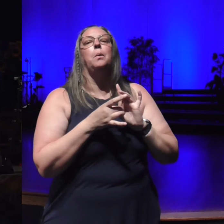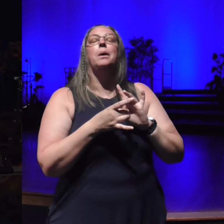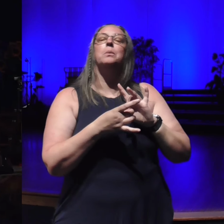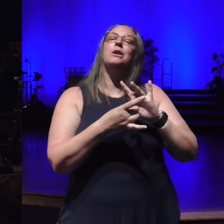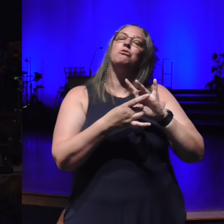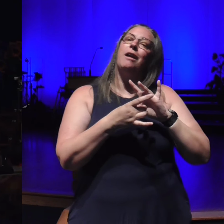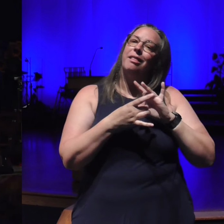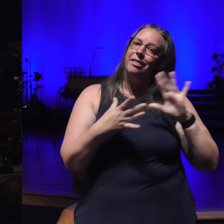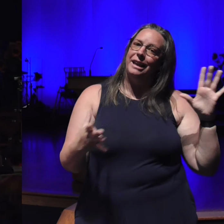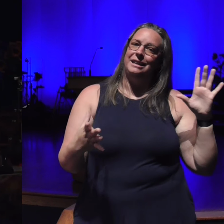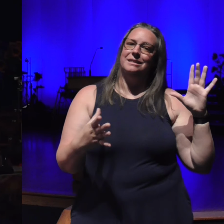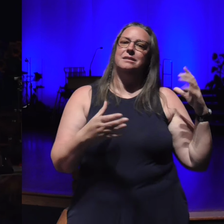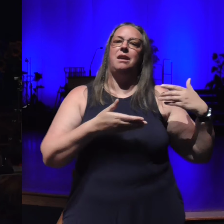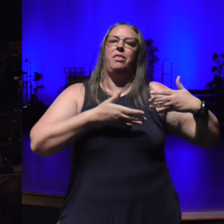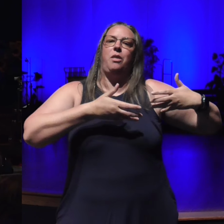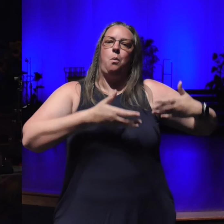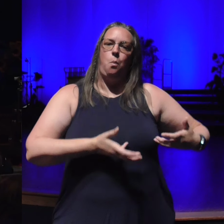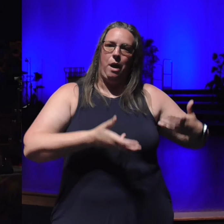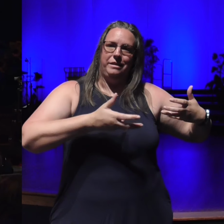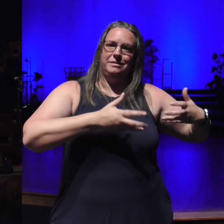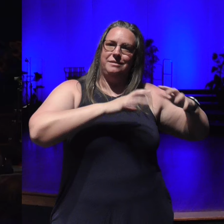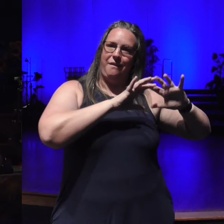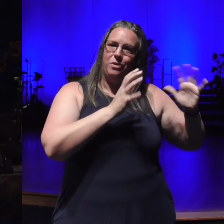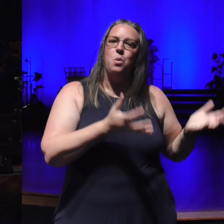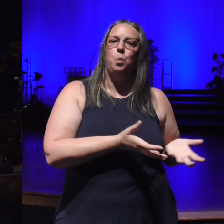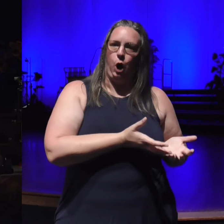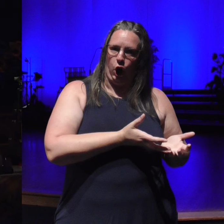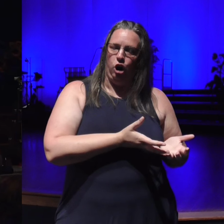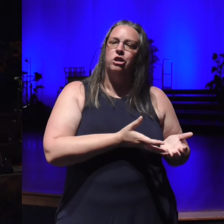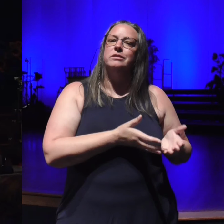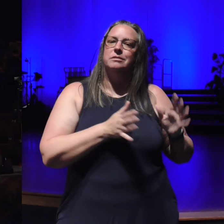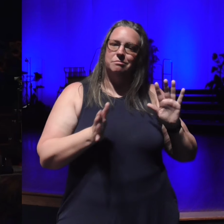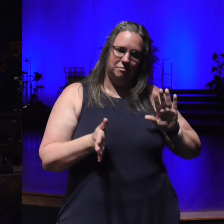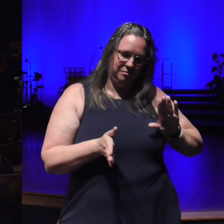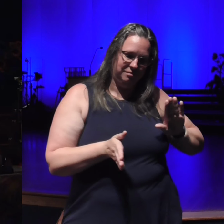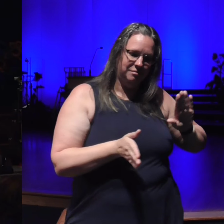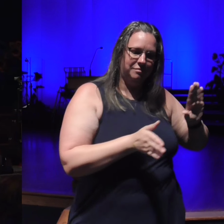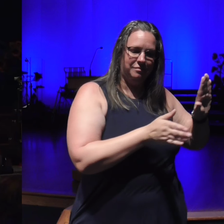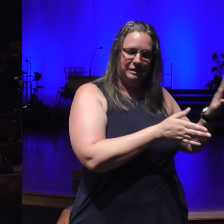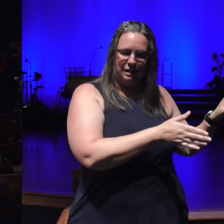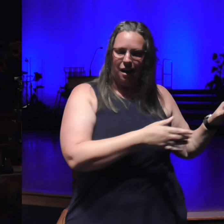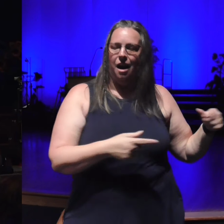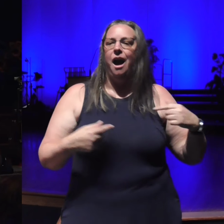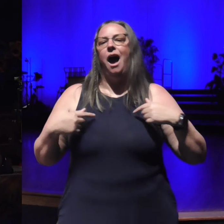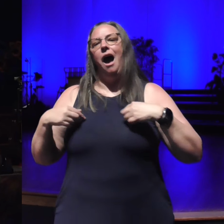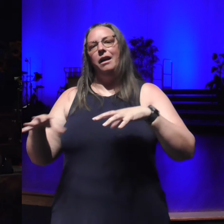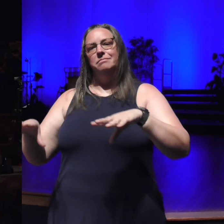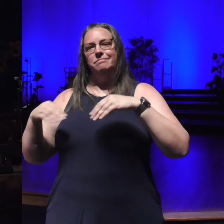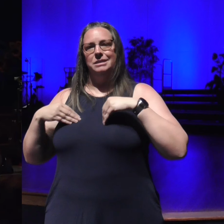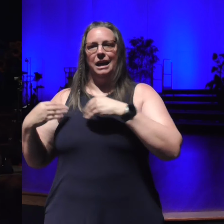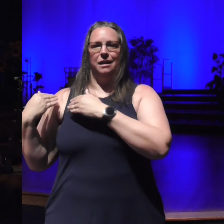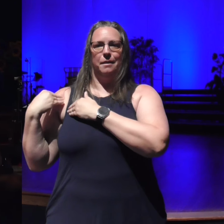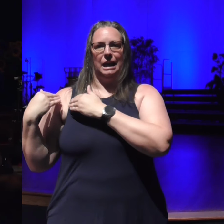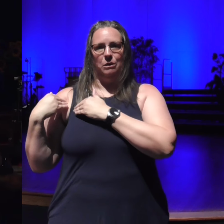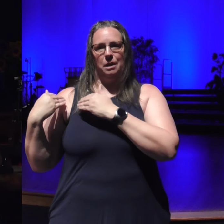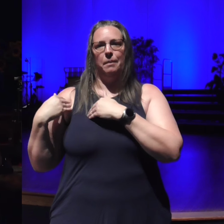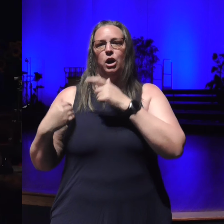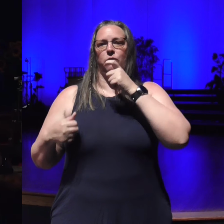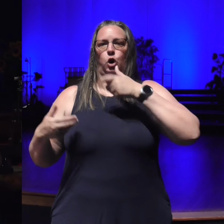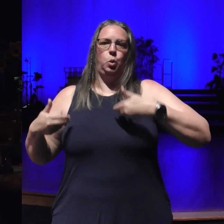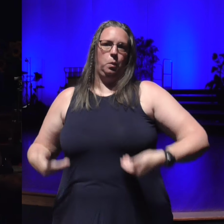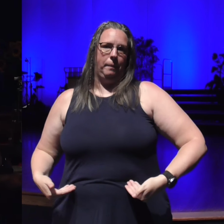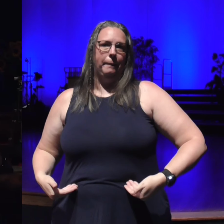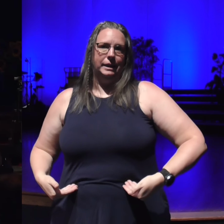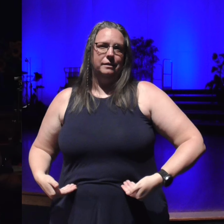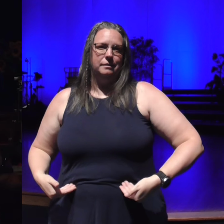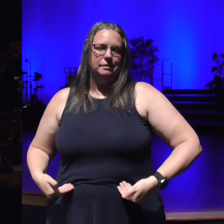the world, we become clear and we take accountability for who we are being right here in this now moment,